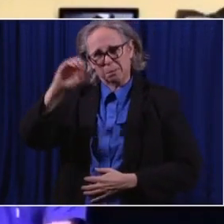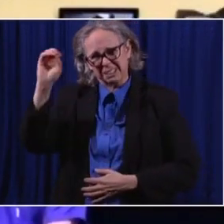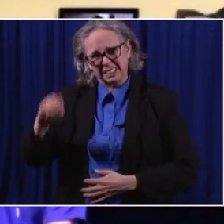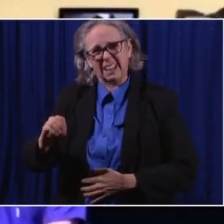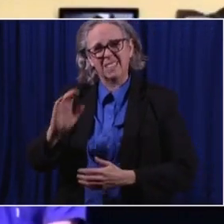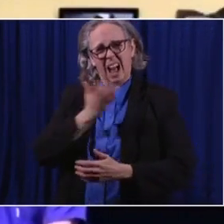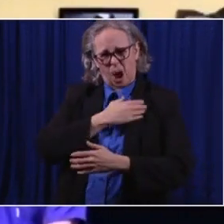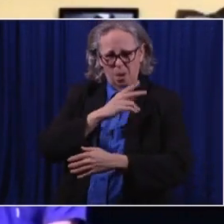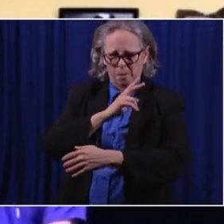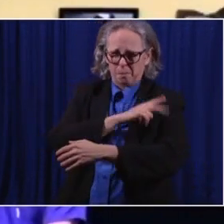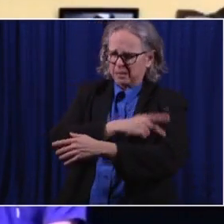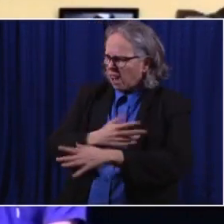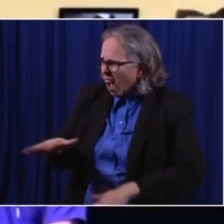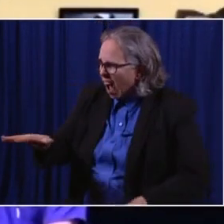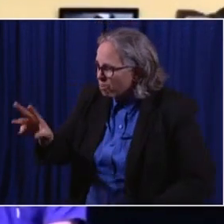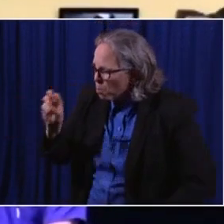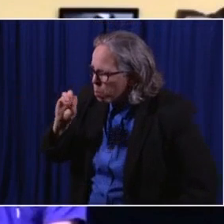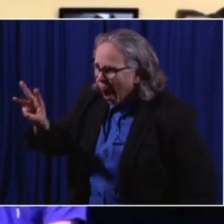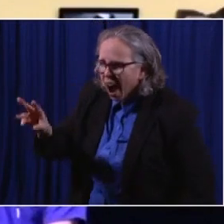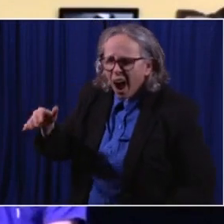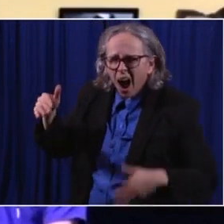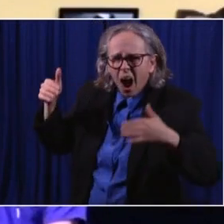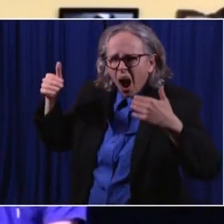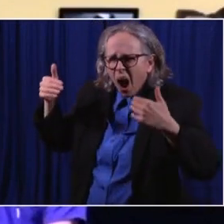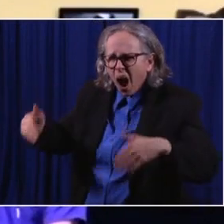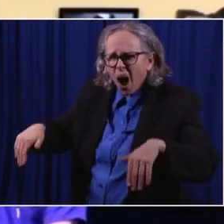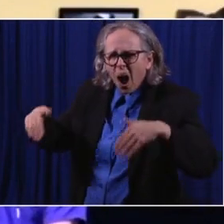Wow. Wow. at a minimum.